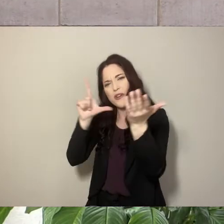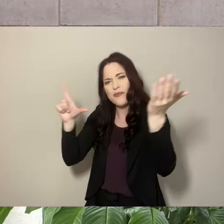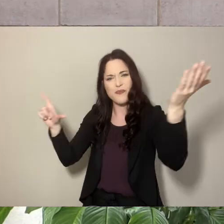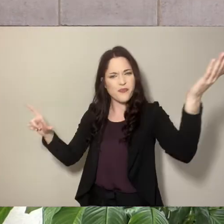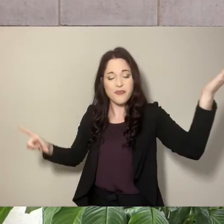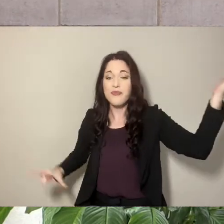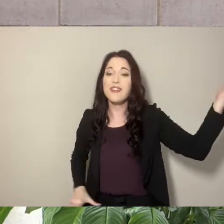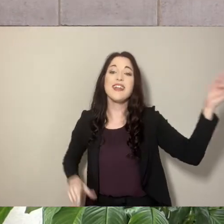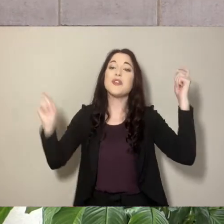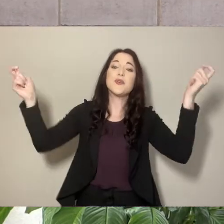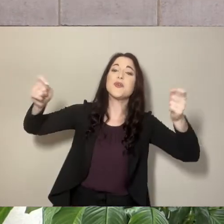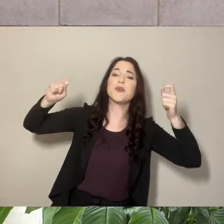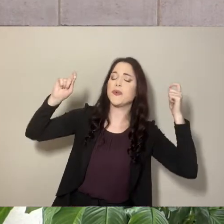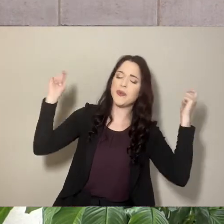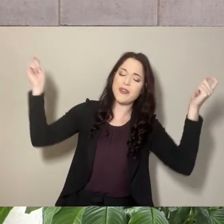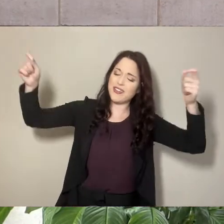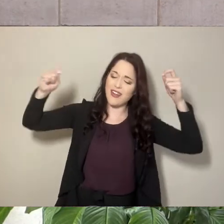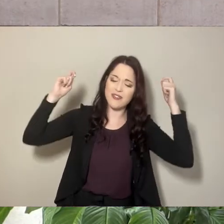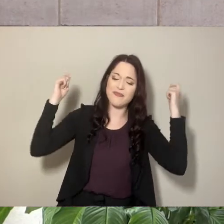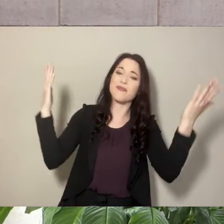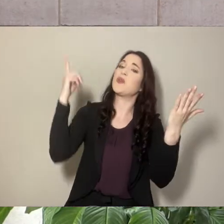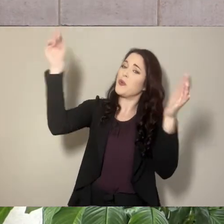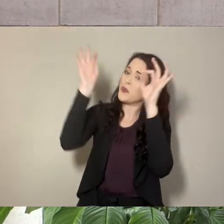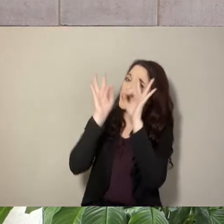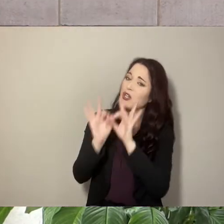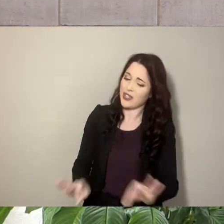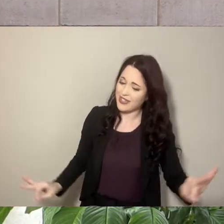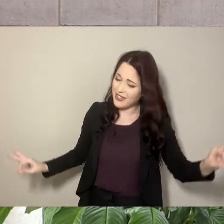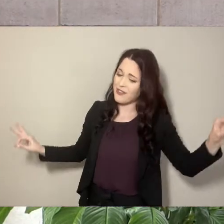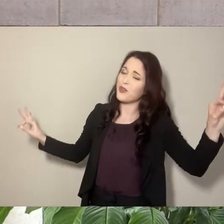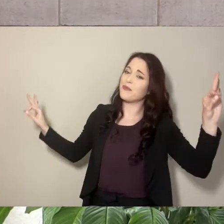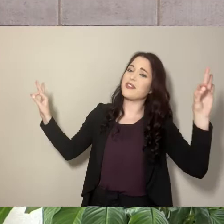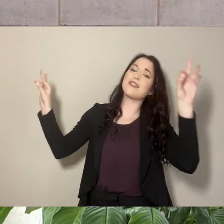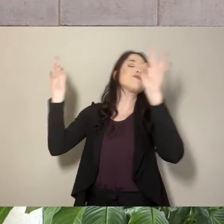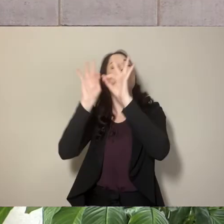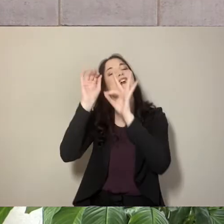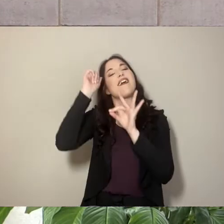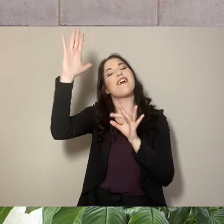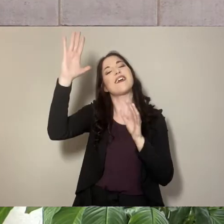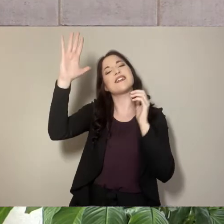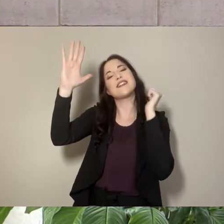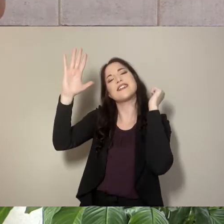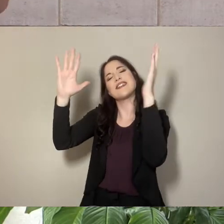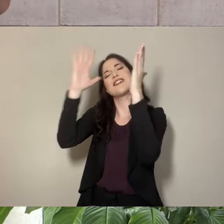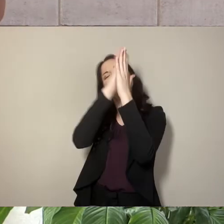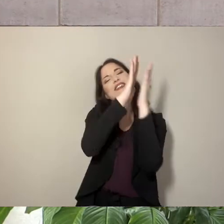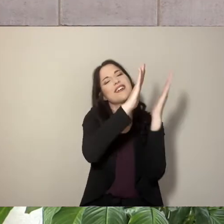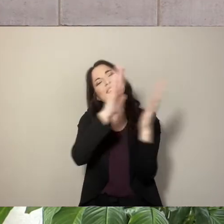To be praised.